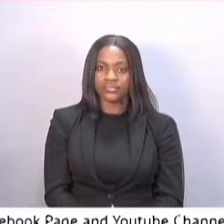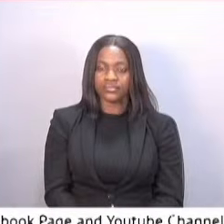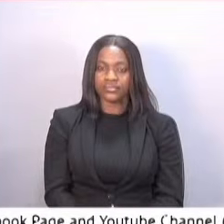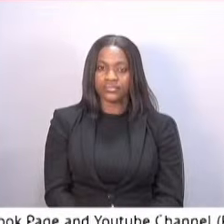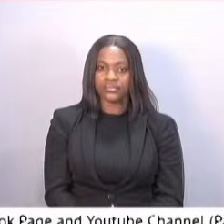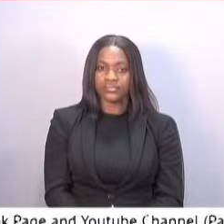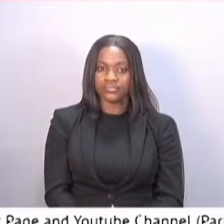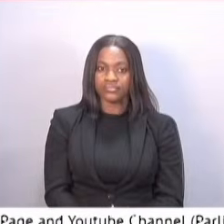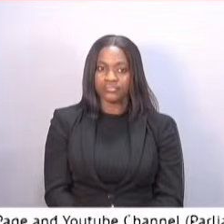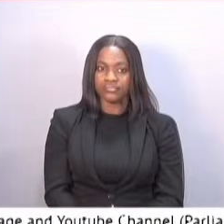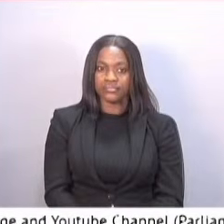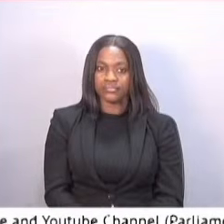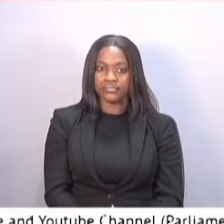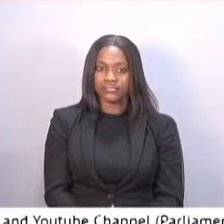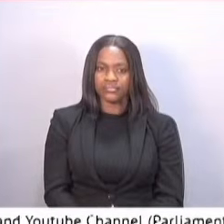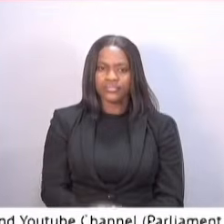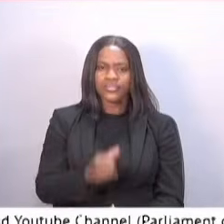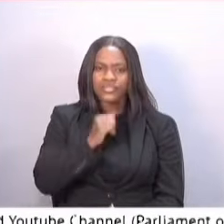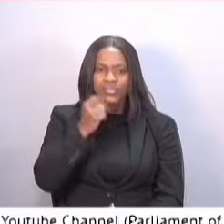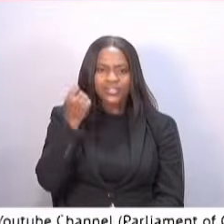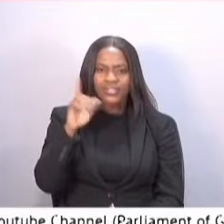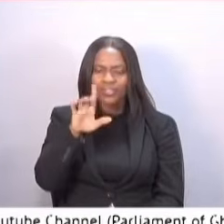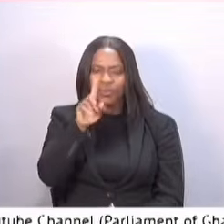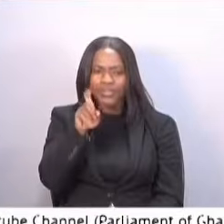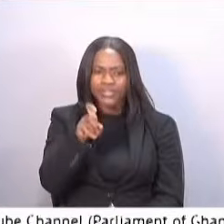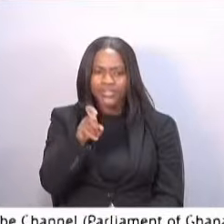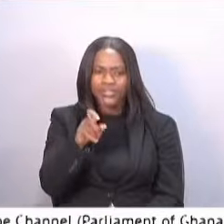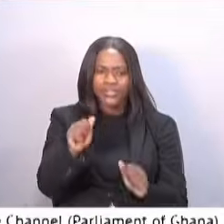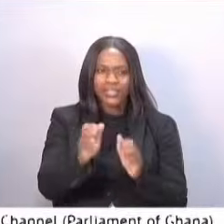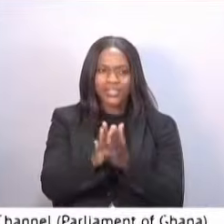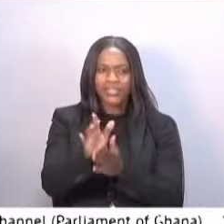Very clear with his question, if he can come again.